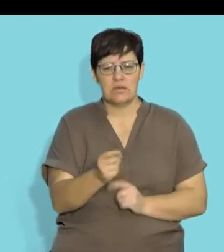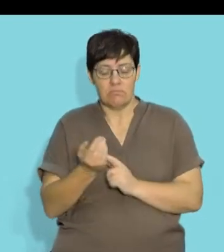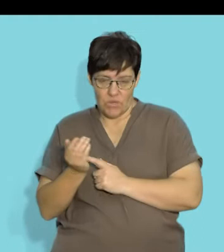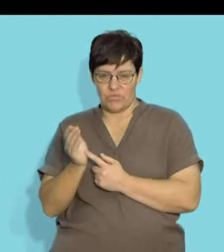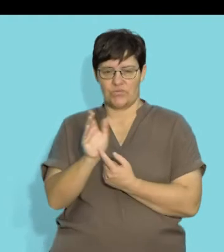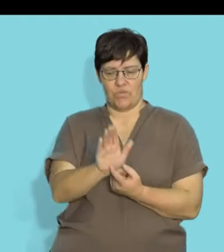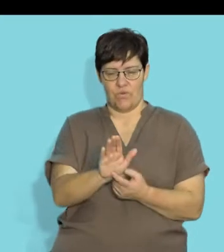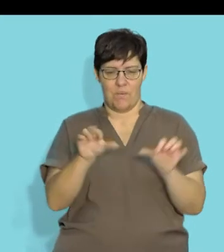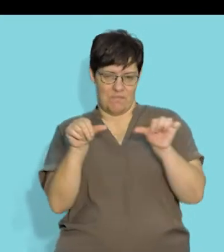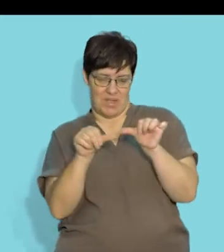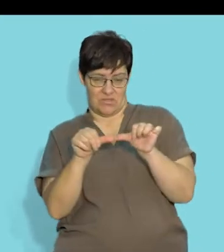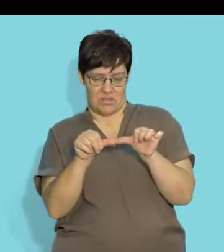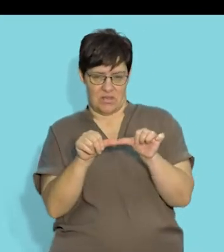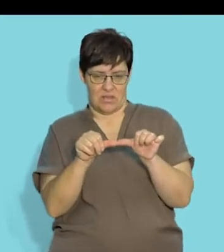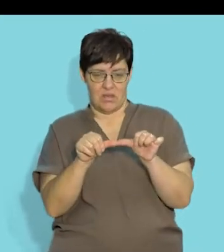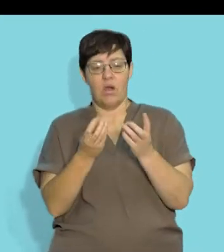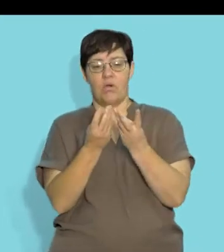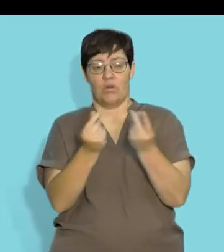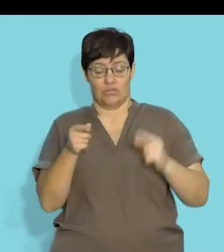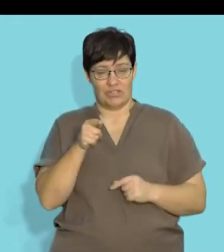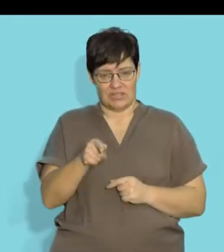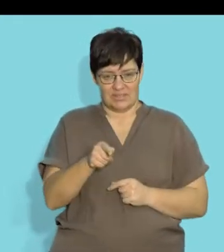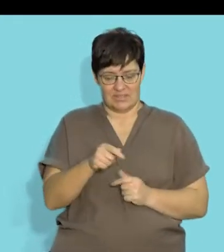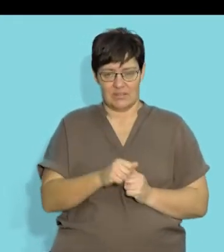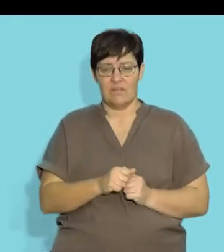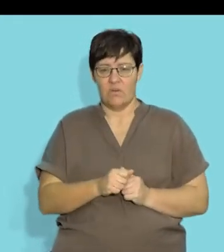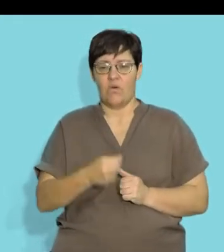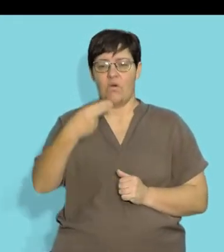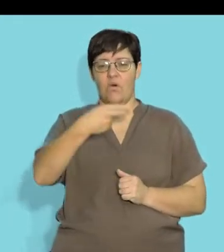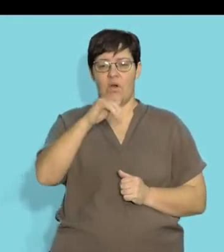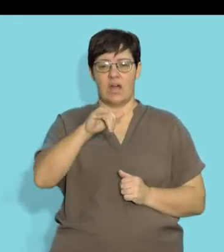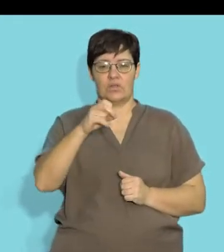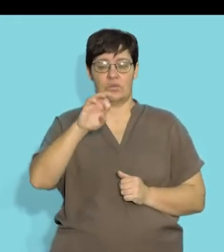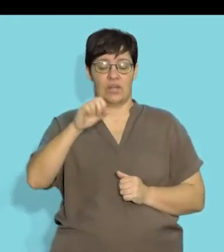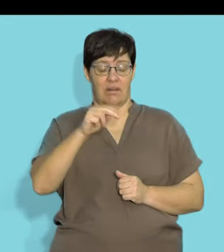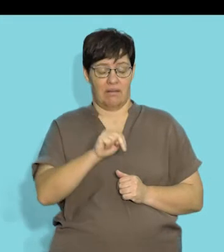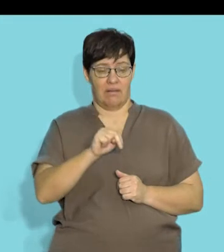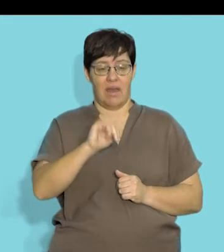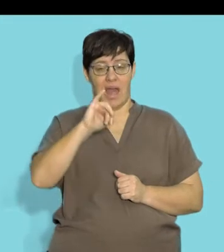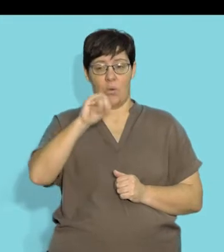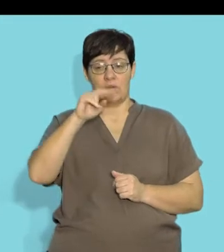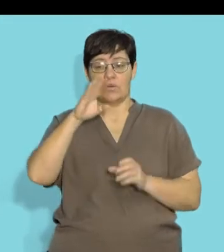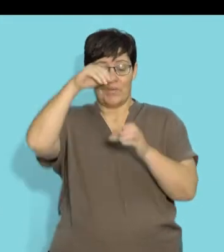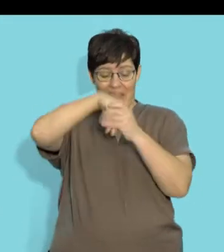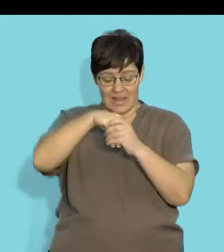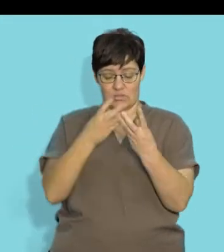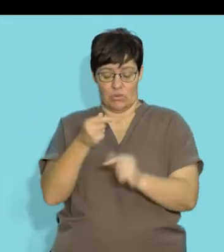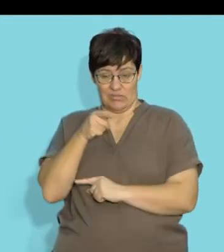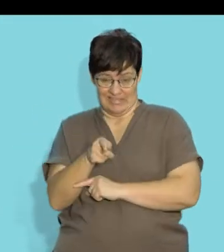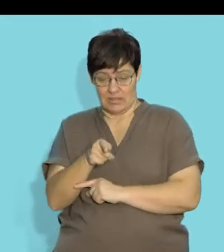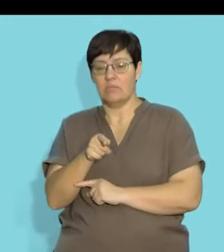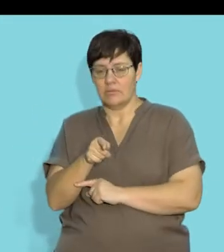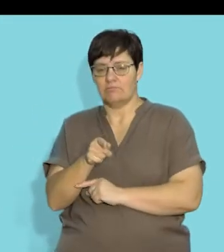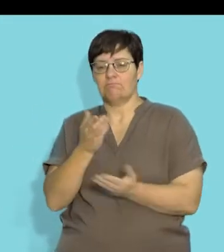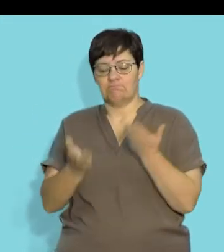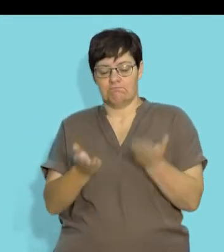is an indication or a measure of the concentration of the hydrogen ions in a solution. So you familiarize yourself